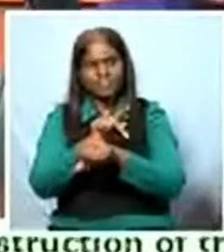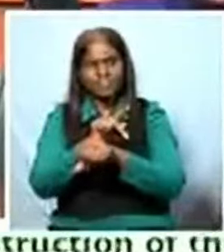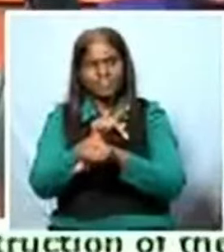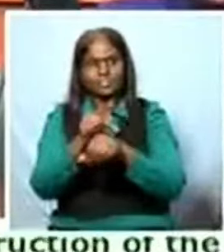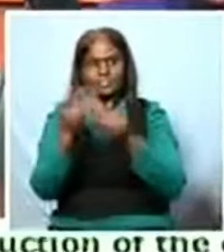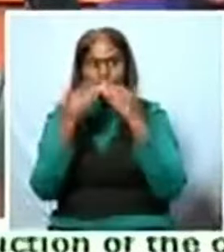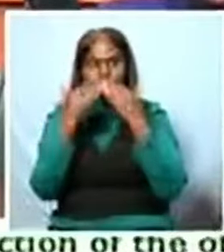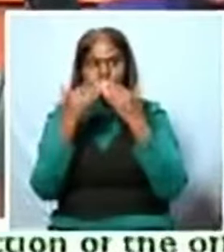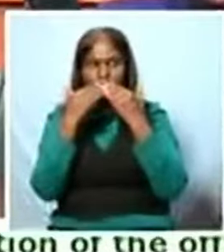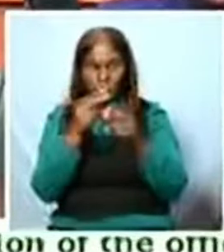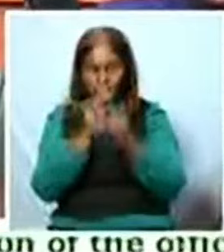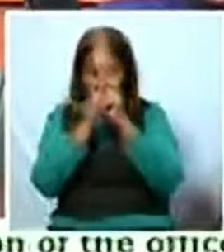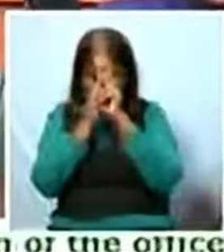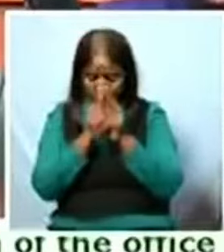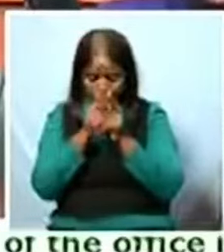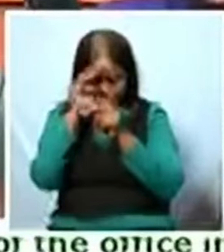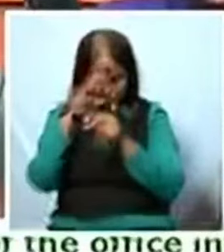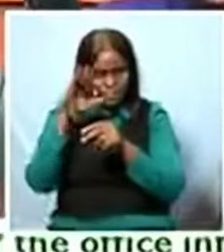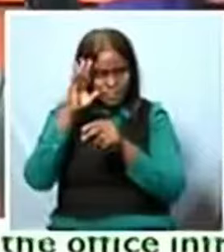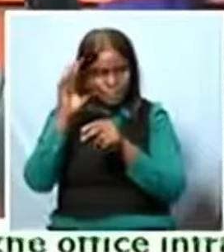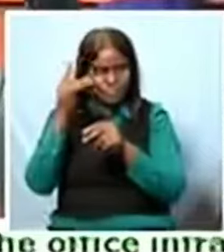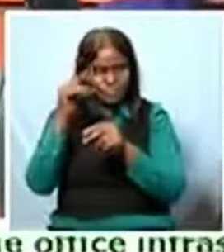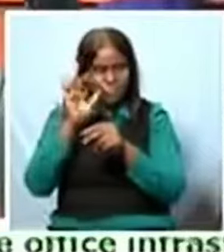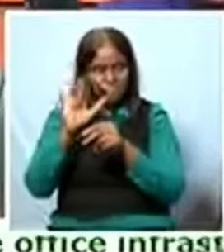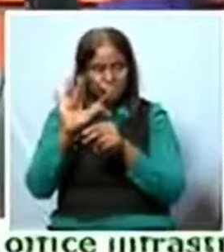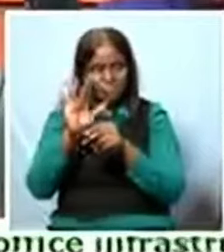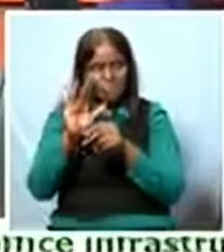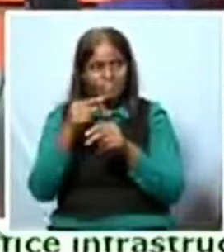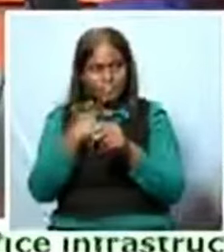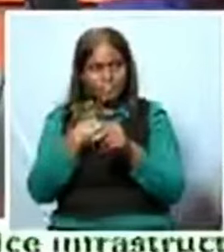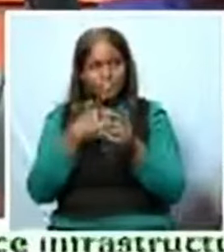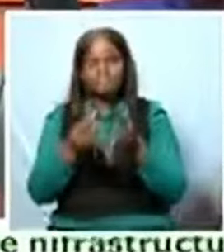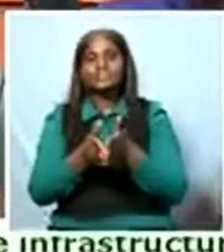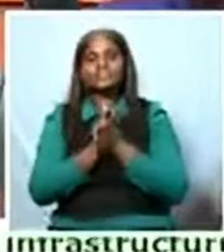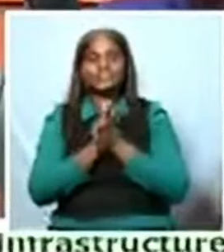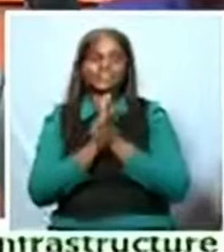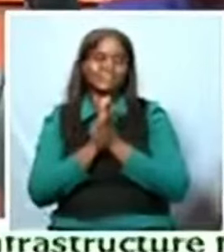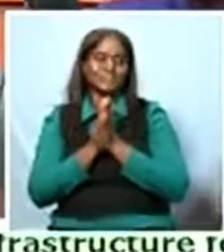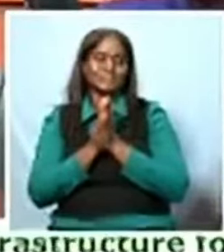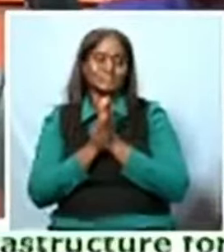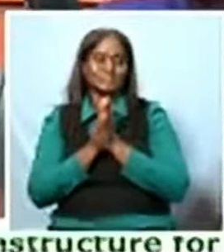Thank you, Honorable Minister, sir, for youth. I'm appealing